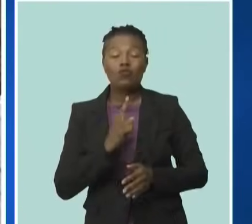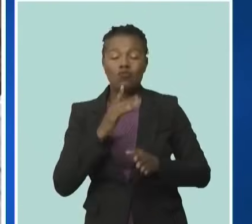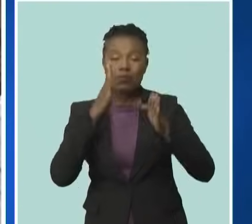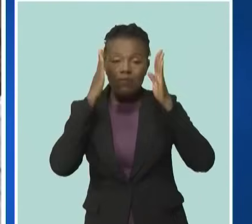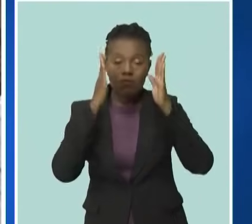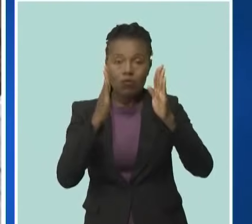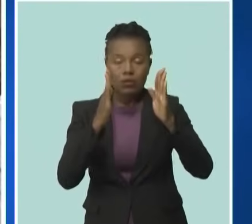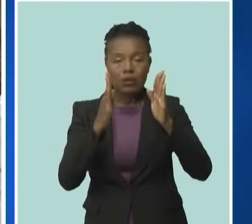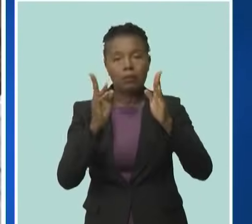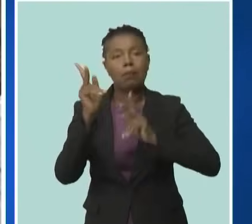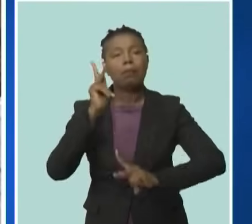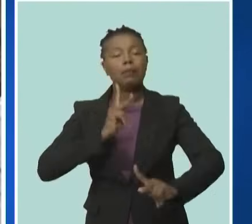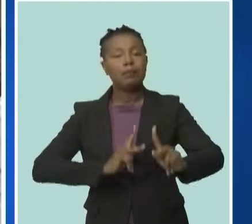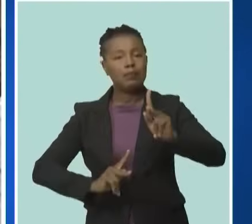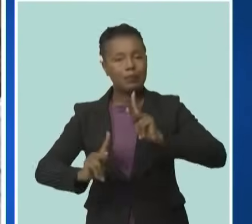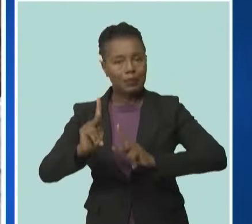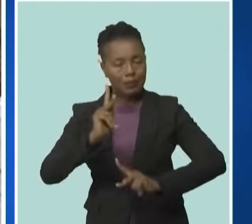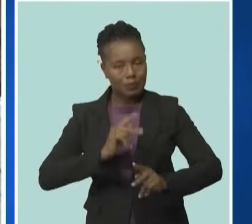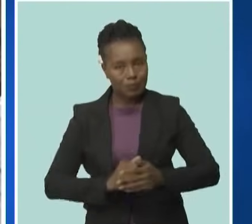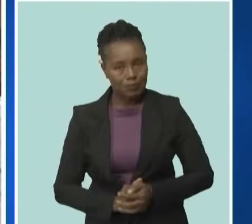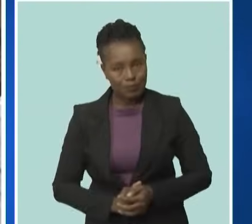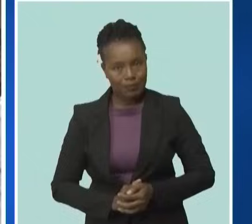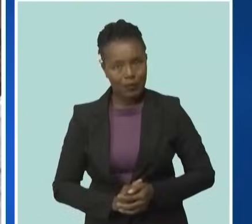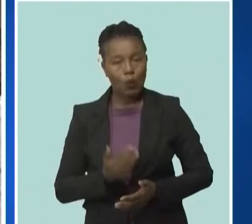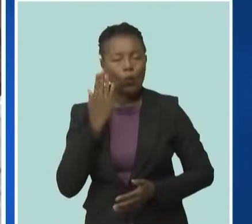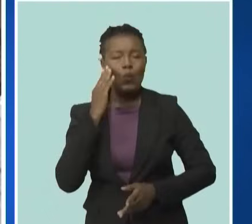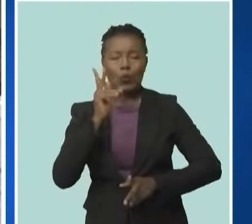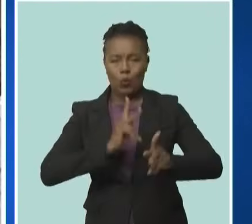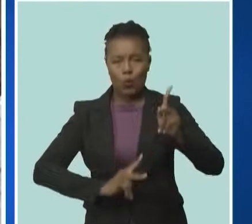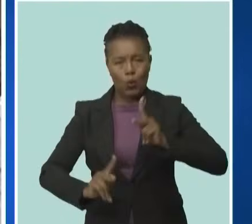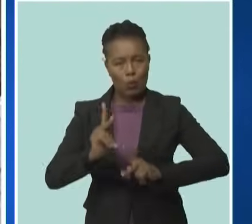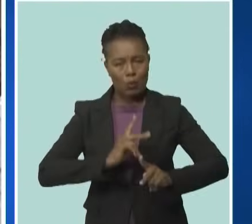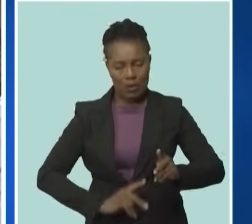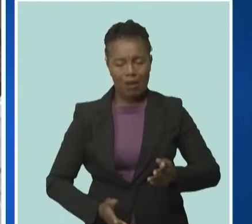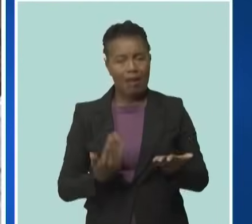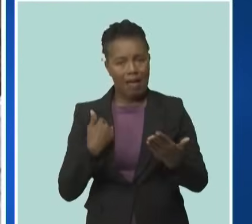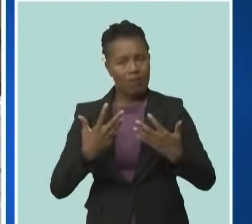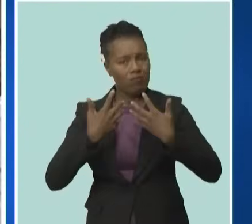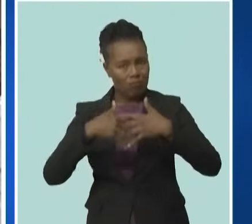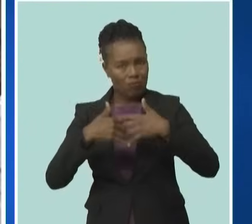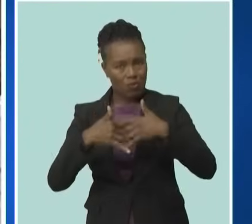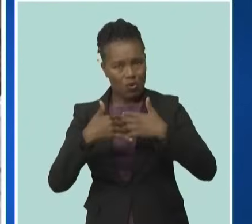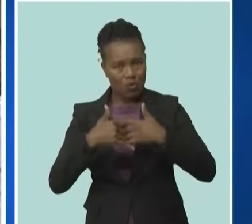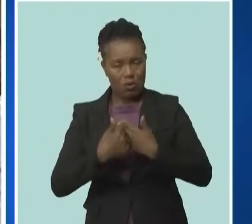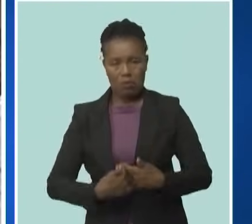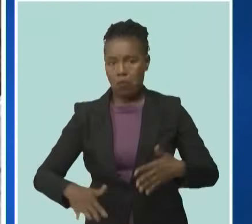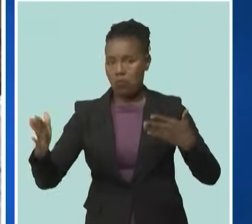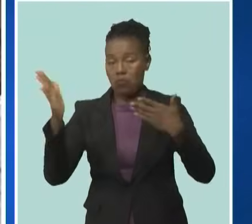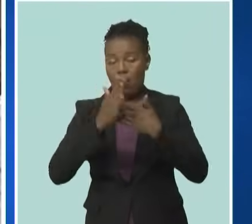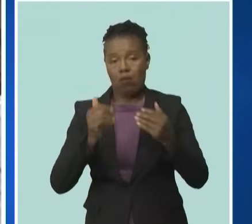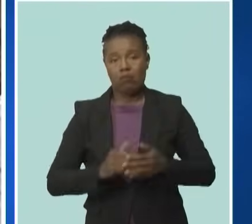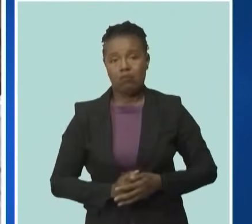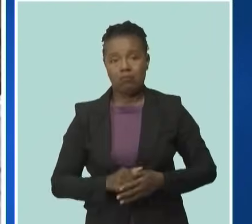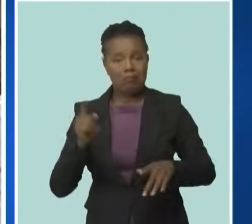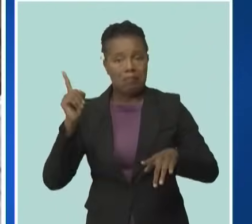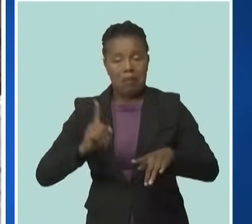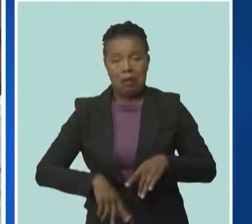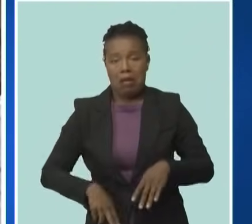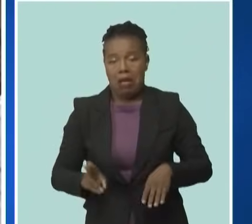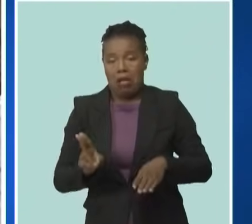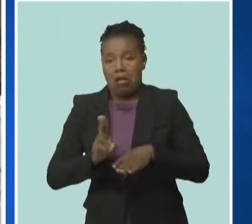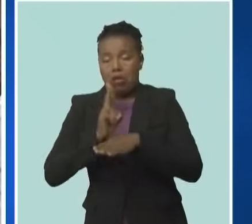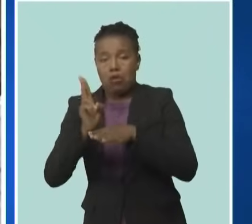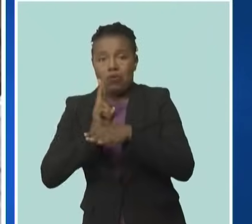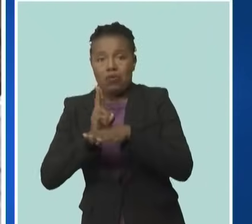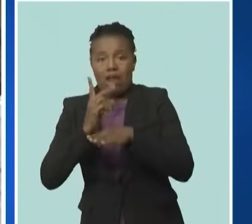human. We all know people that have cutting-edge equipment, but can't leverage it for